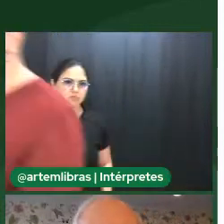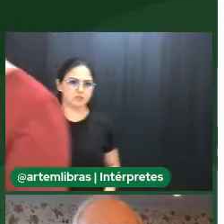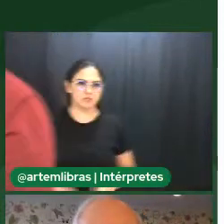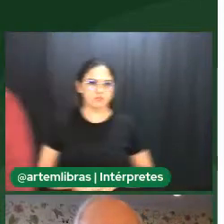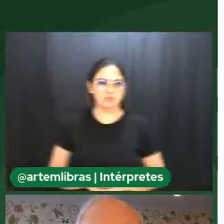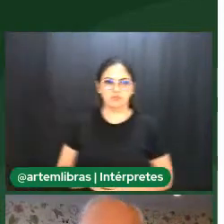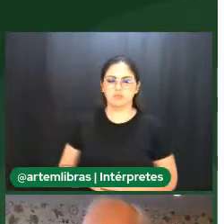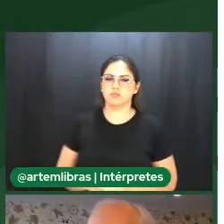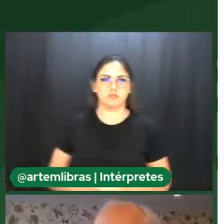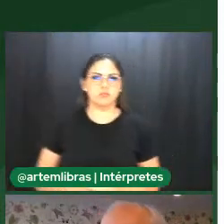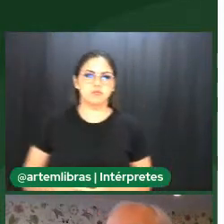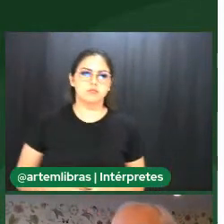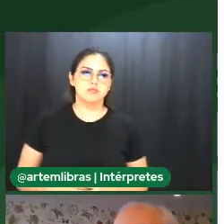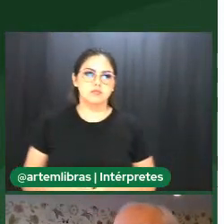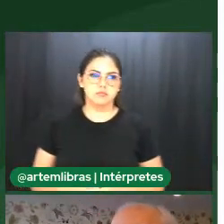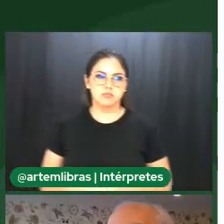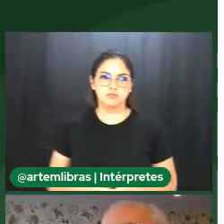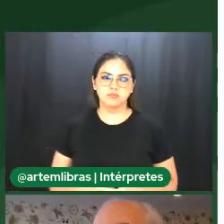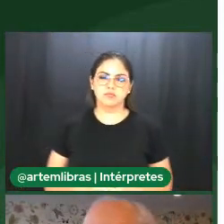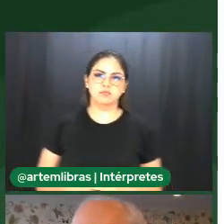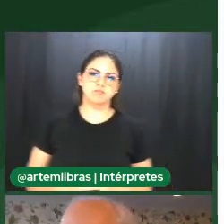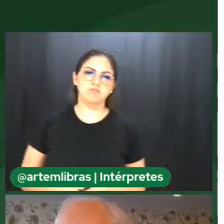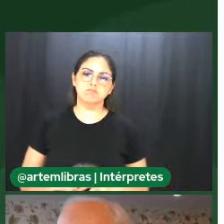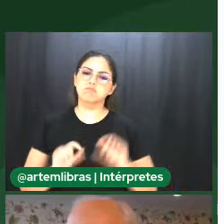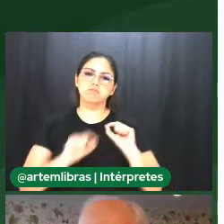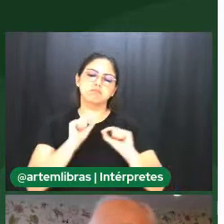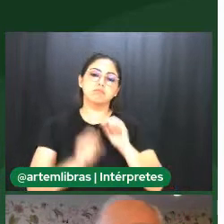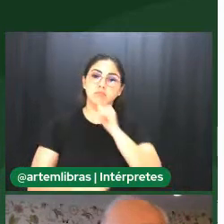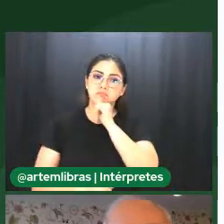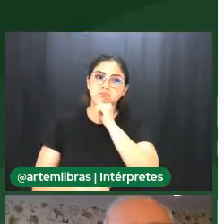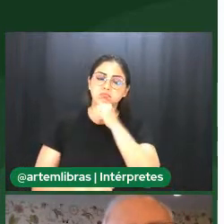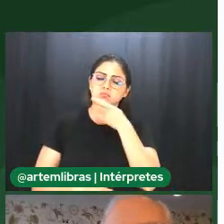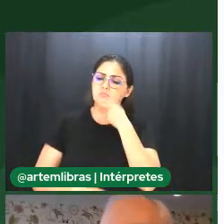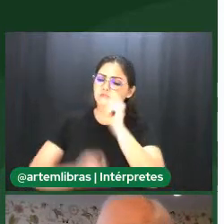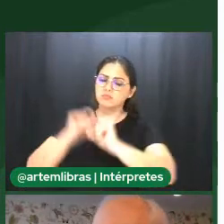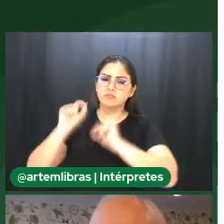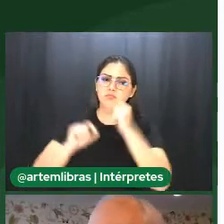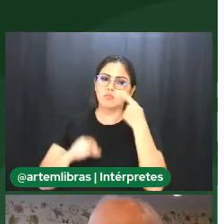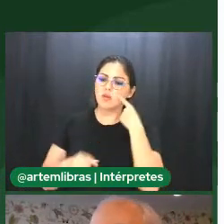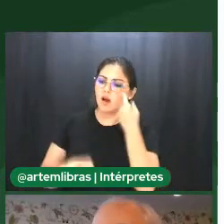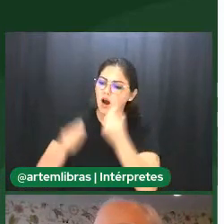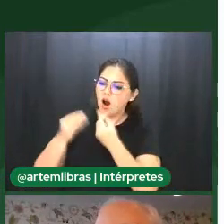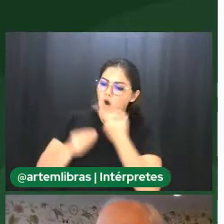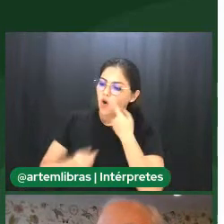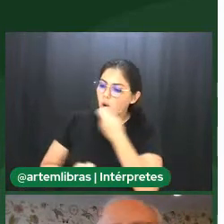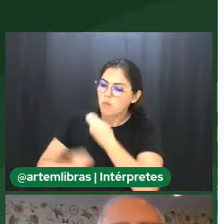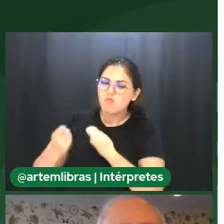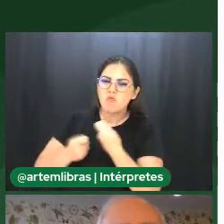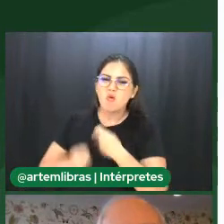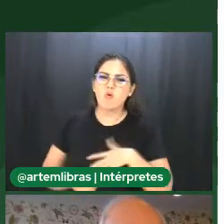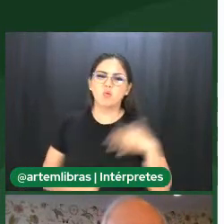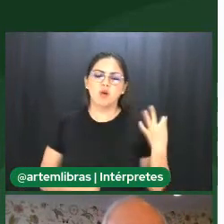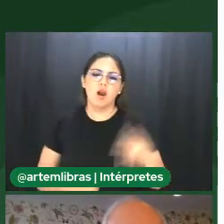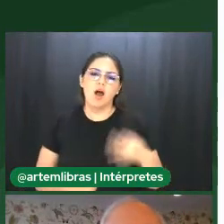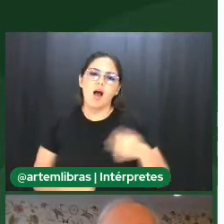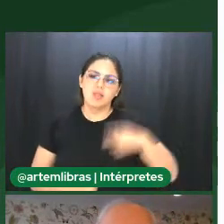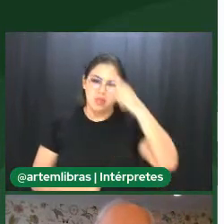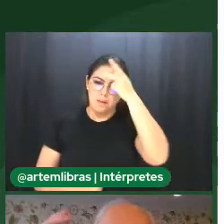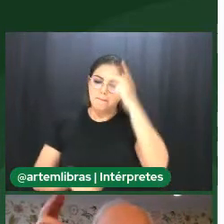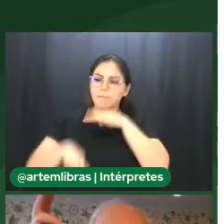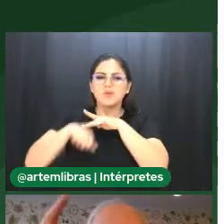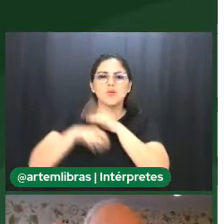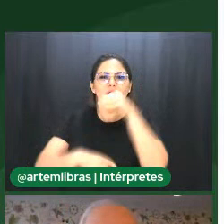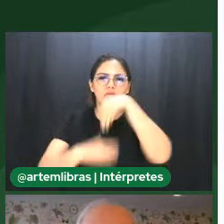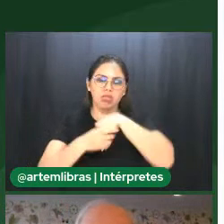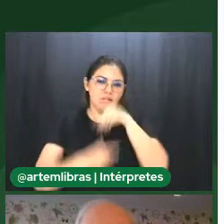patients in hospitals. The old-fashioned device from 70 years ago had a morphine drip bag,